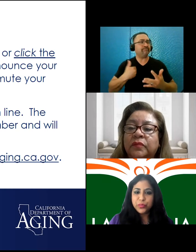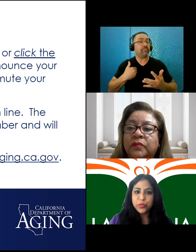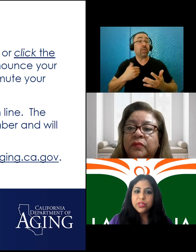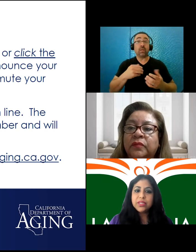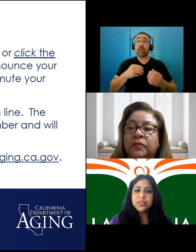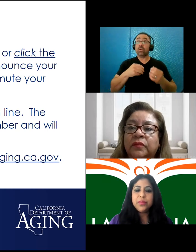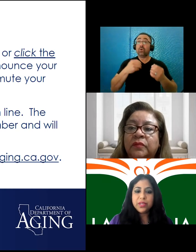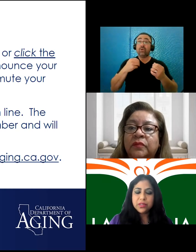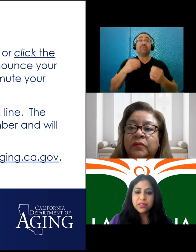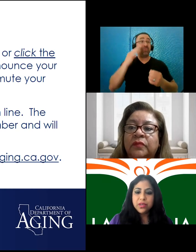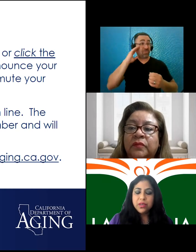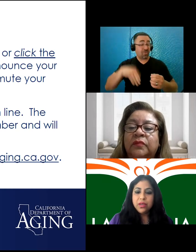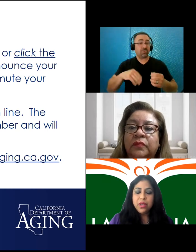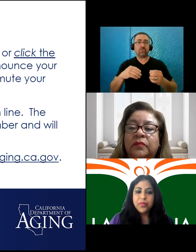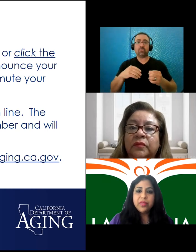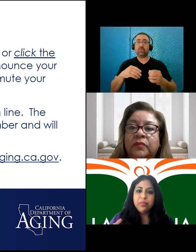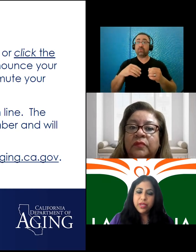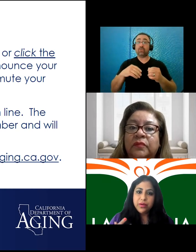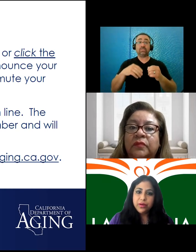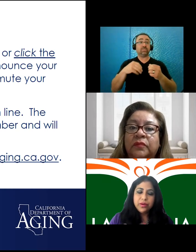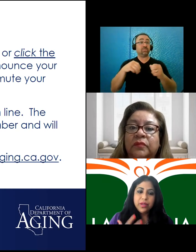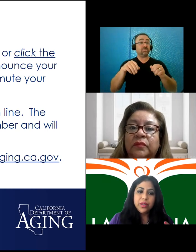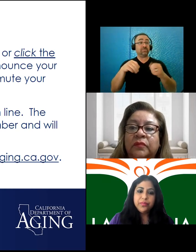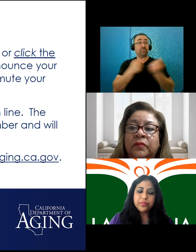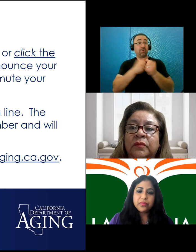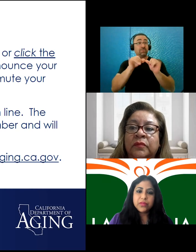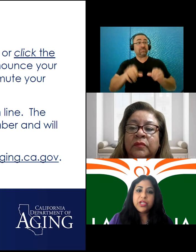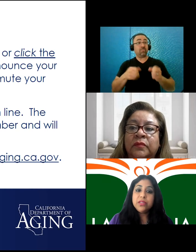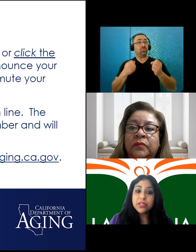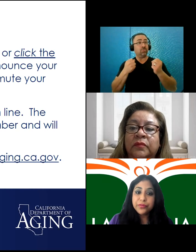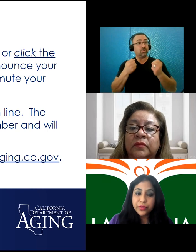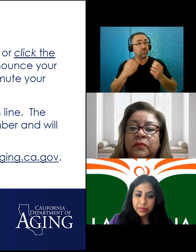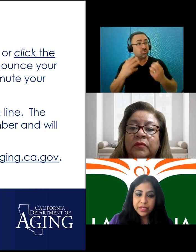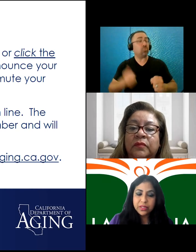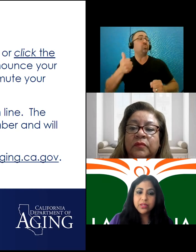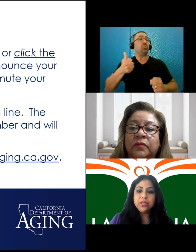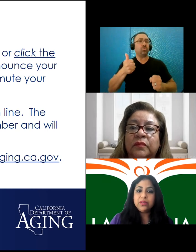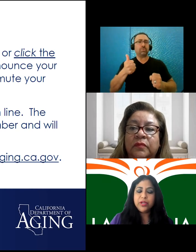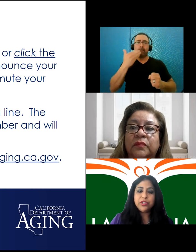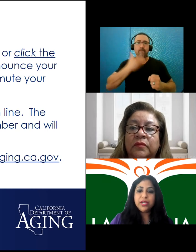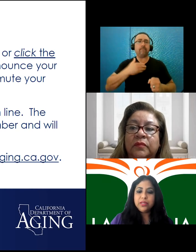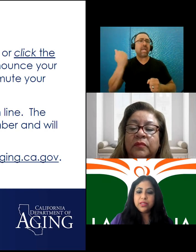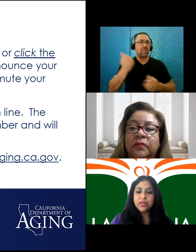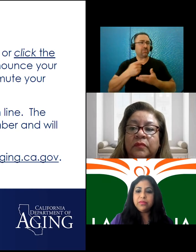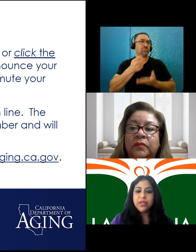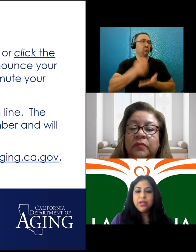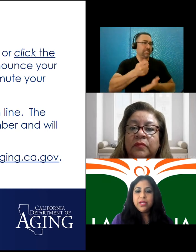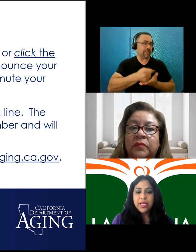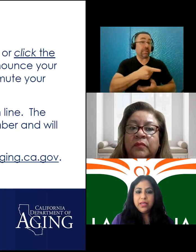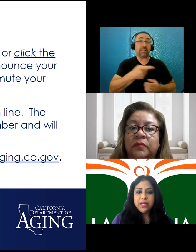the support system is, the better chances of treatment and the better chances